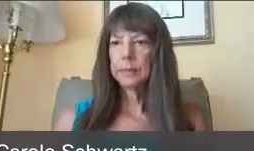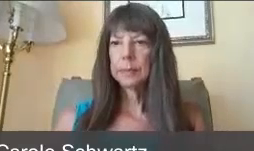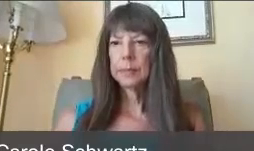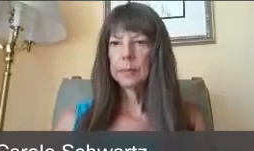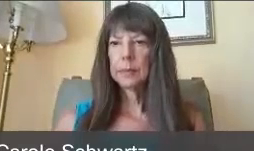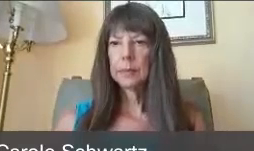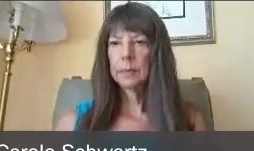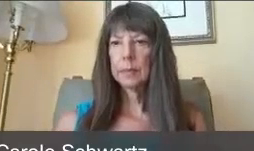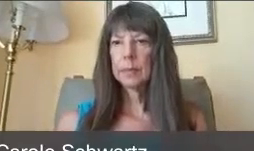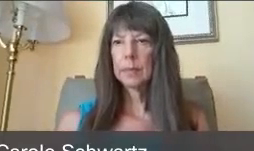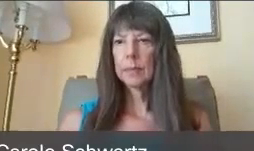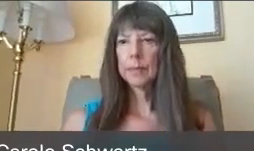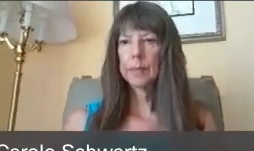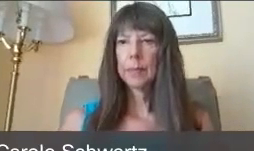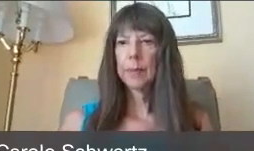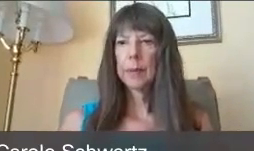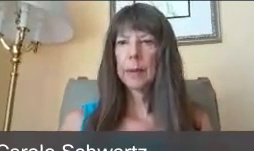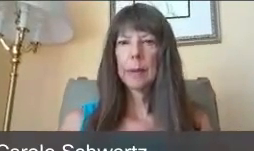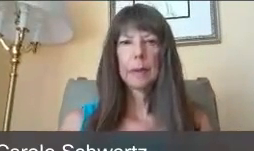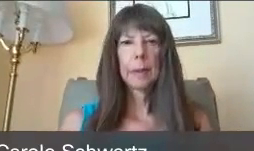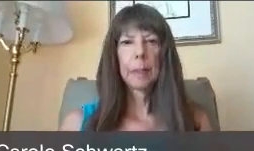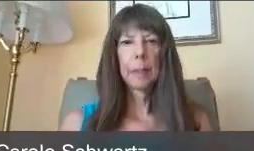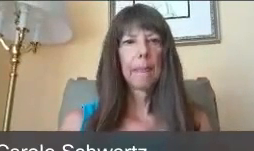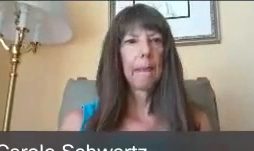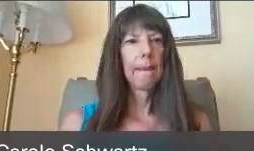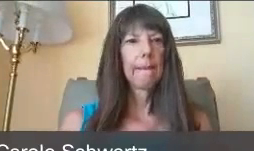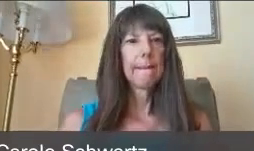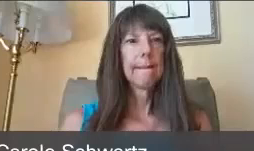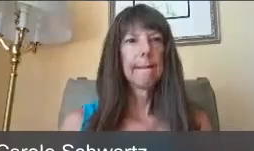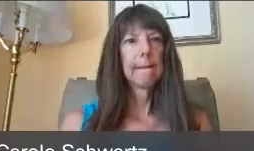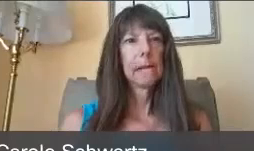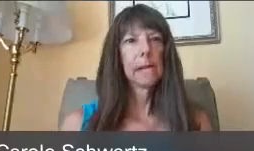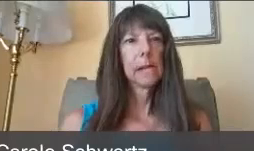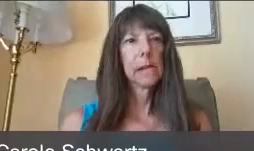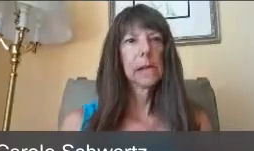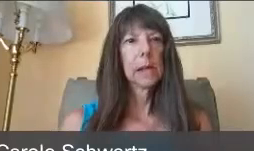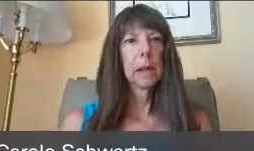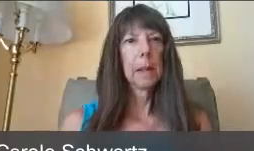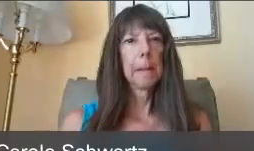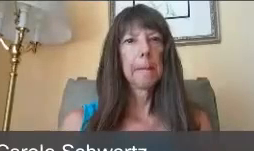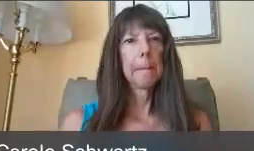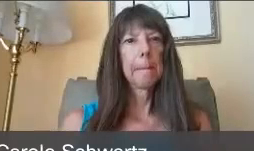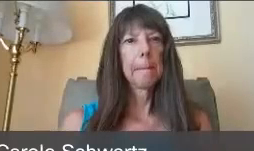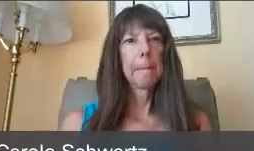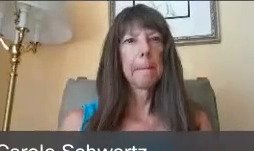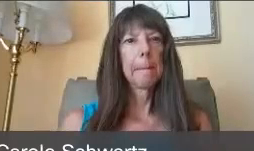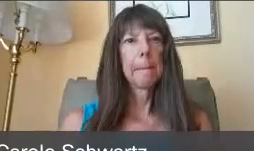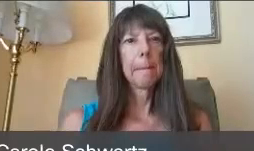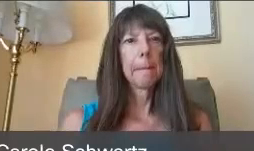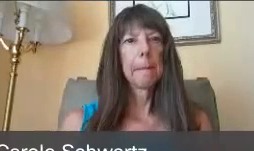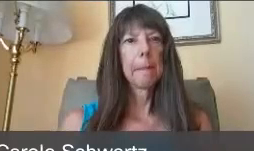have patients in Canada. So in terms of the instrument, the three areas that we looked at